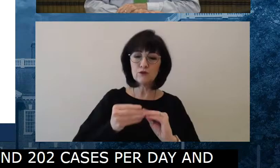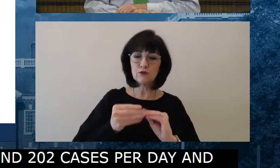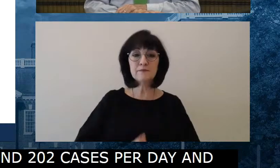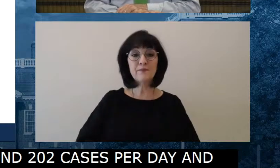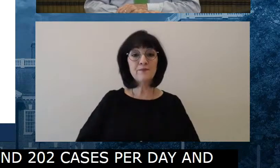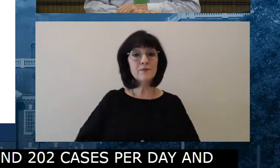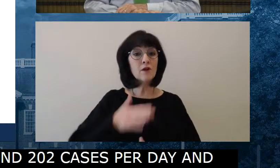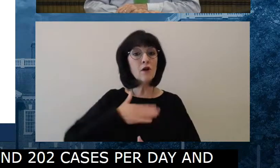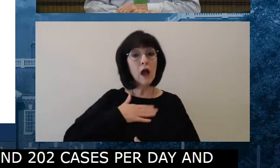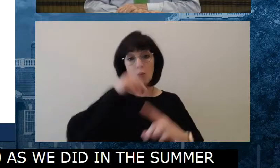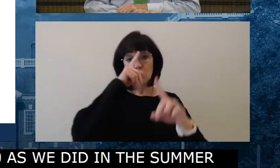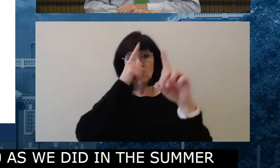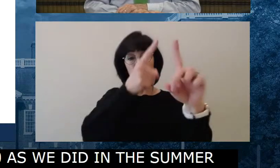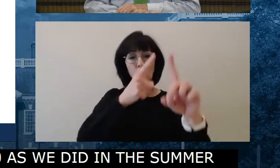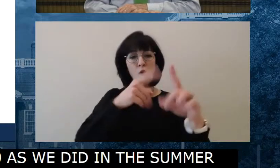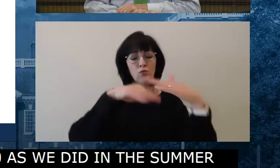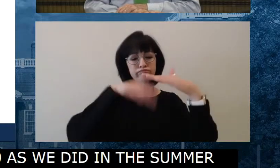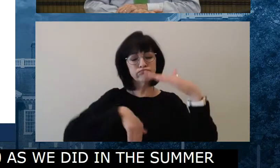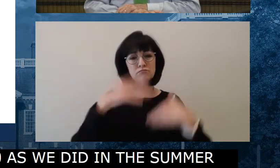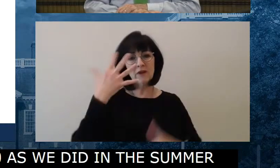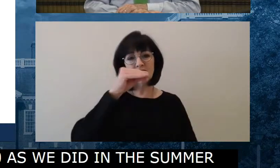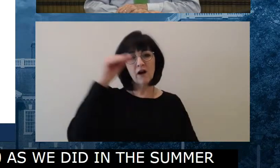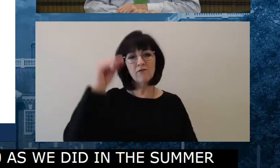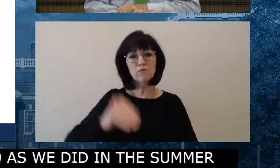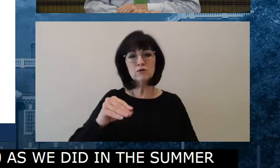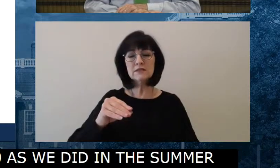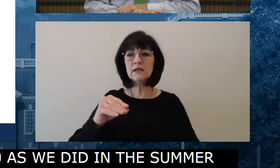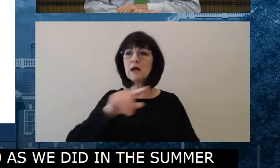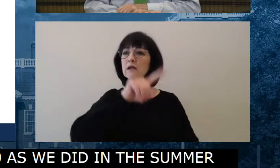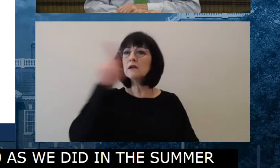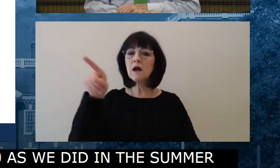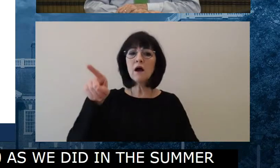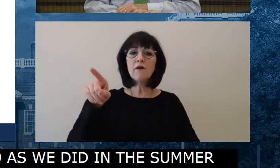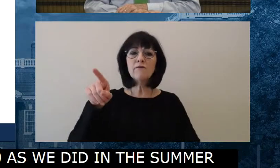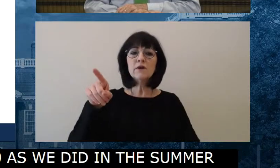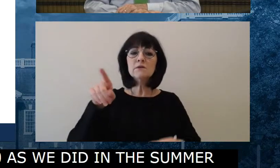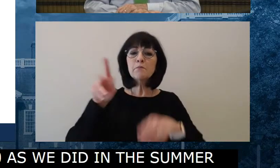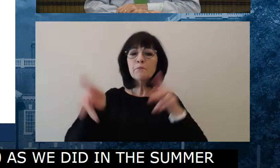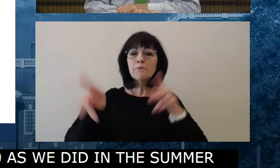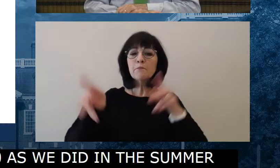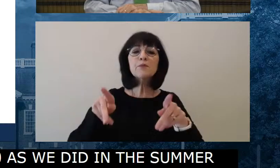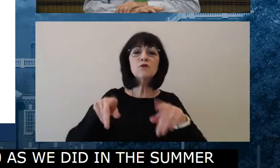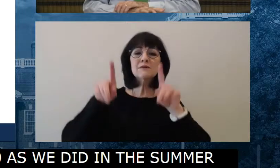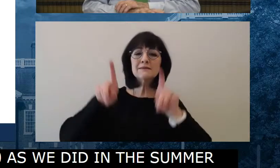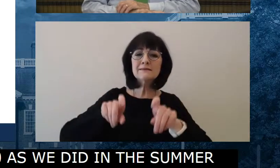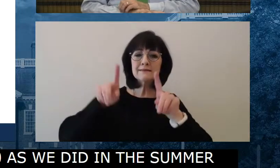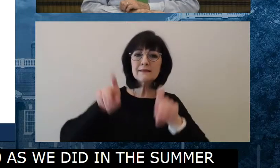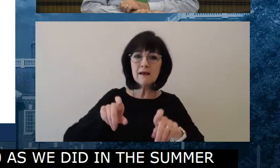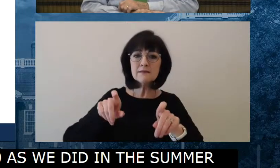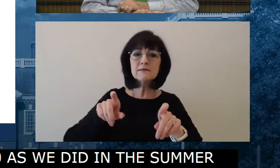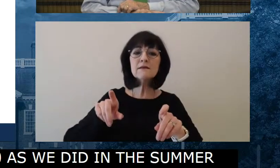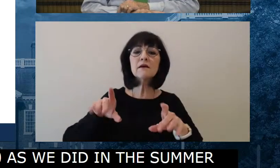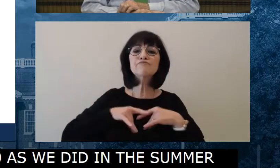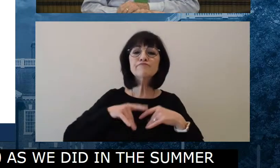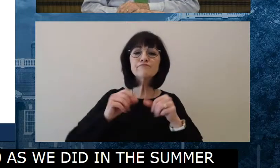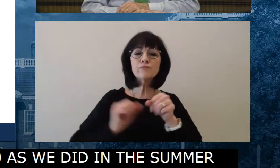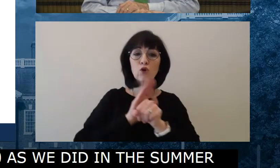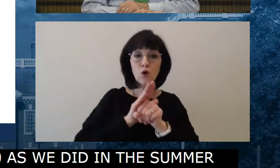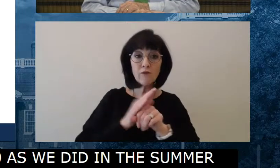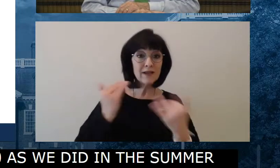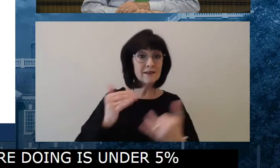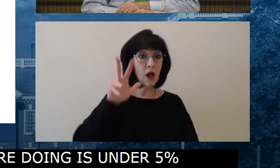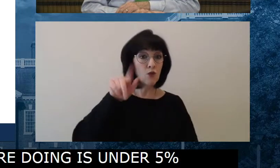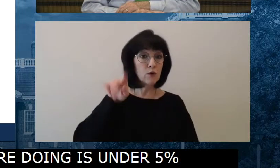at 3.7%, which is a good number. We still have a little bit of a slacking off in